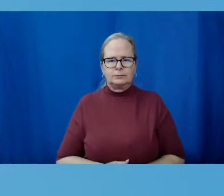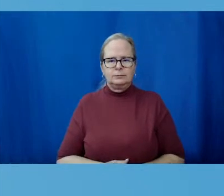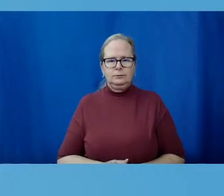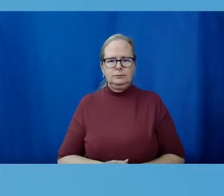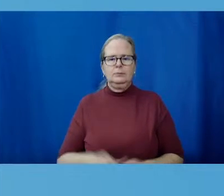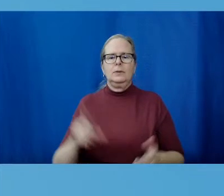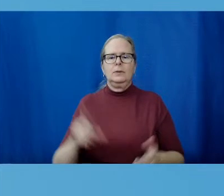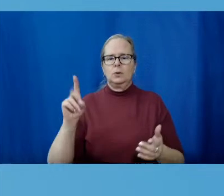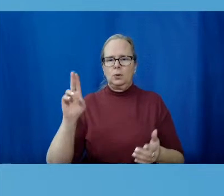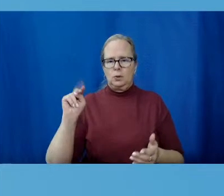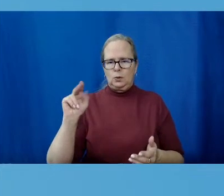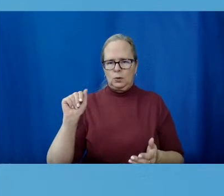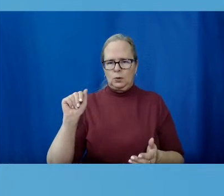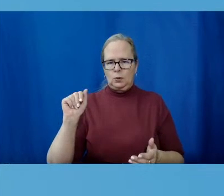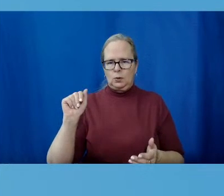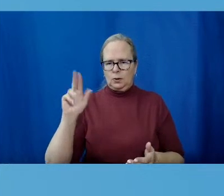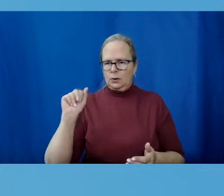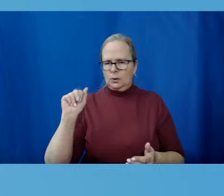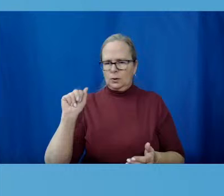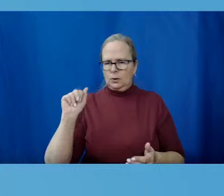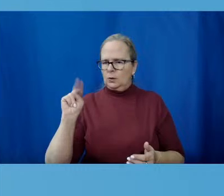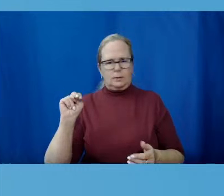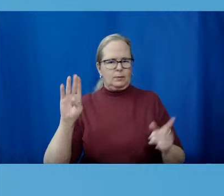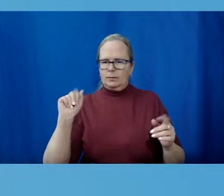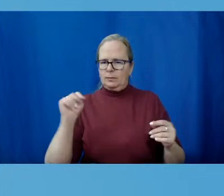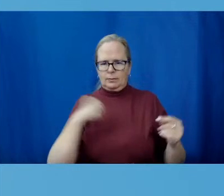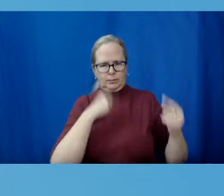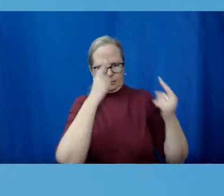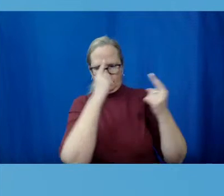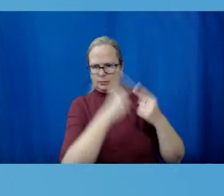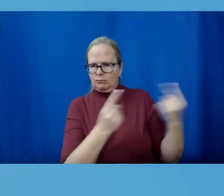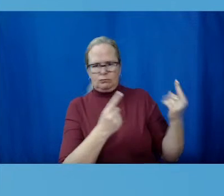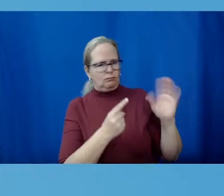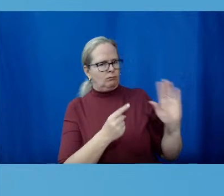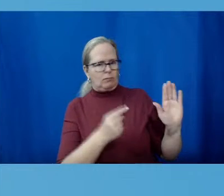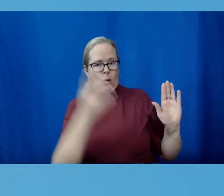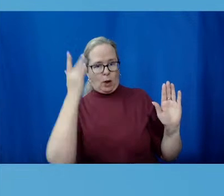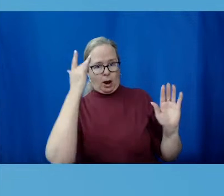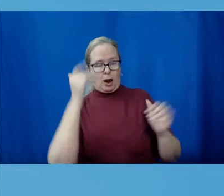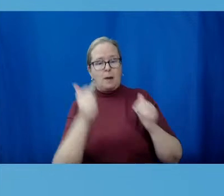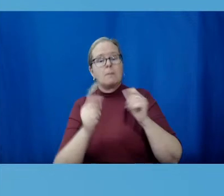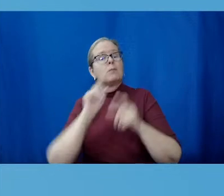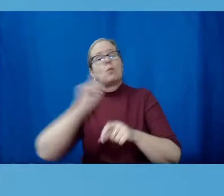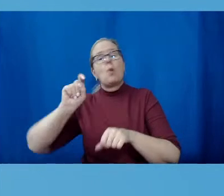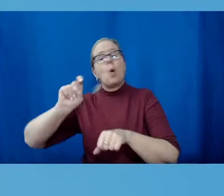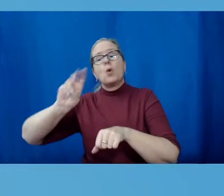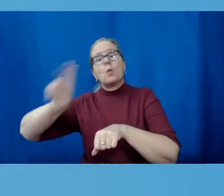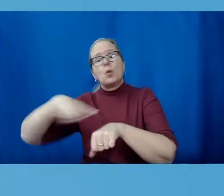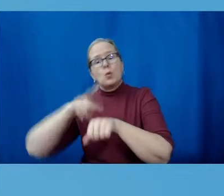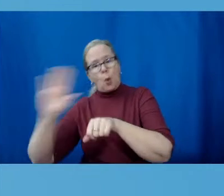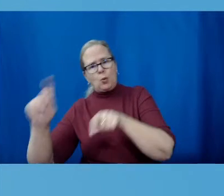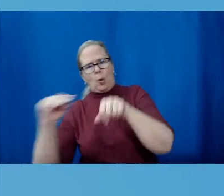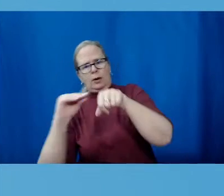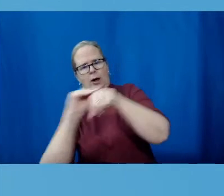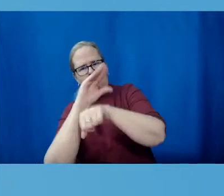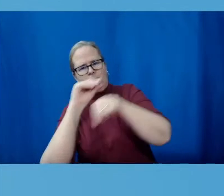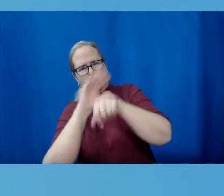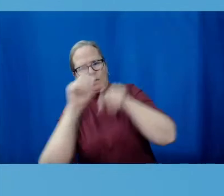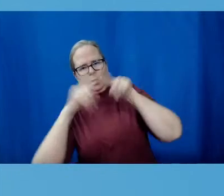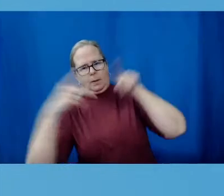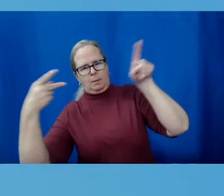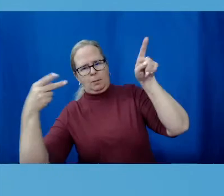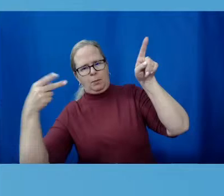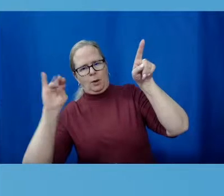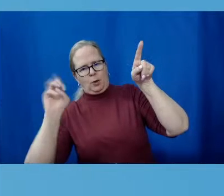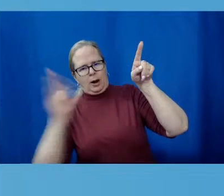and to cabinet, as any senior civil servant does. And the reason for that is the premier and the health minister are